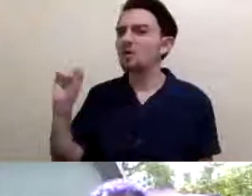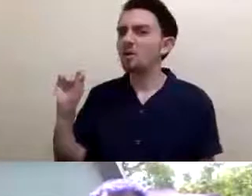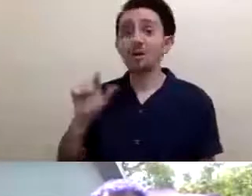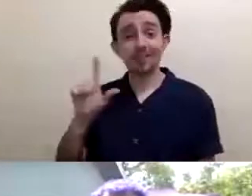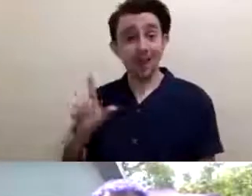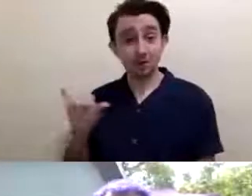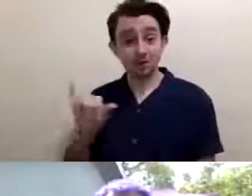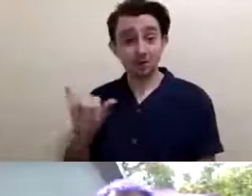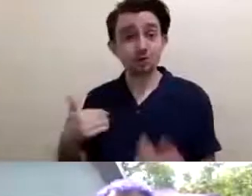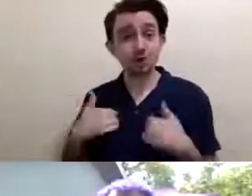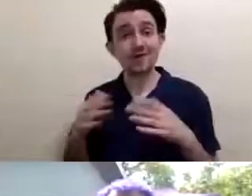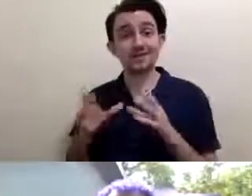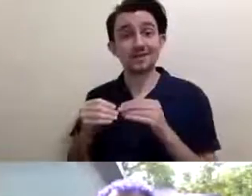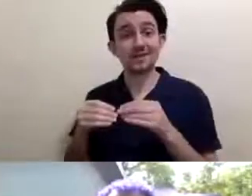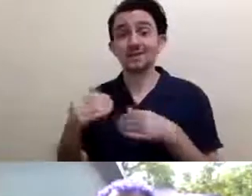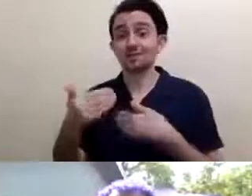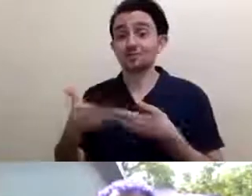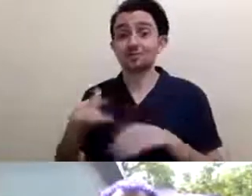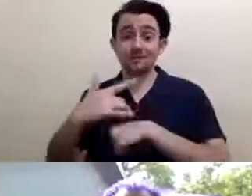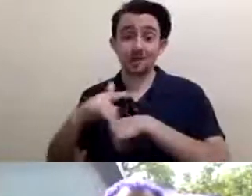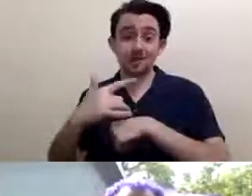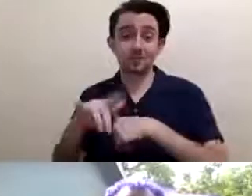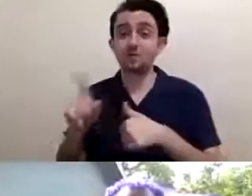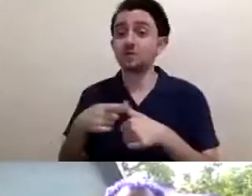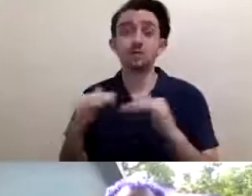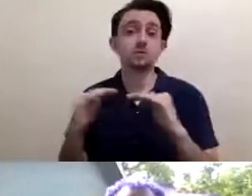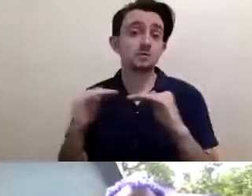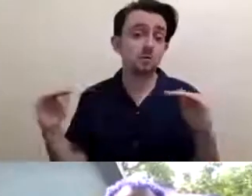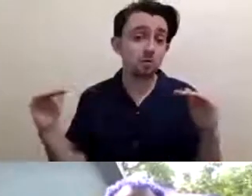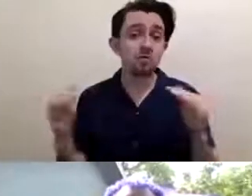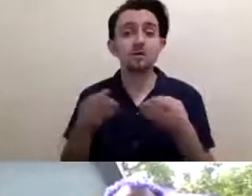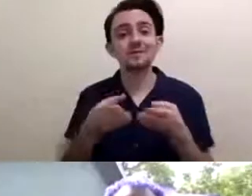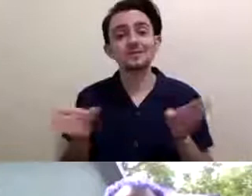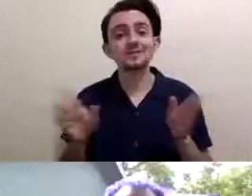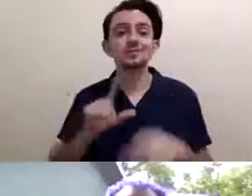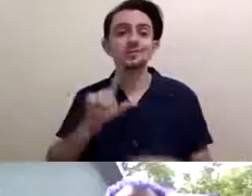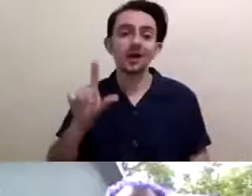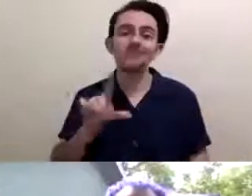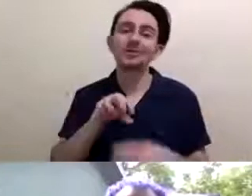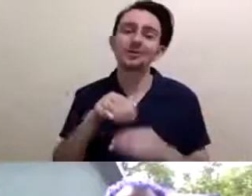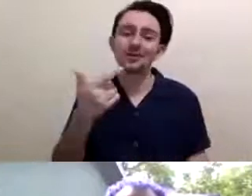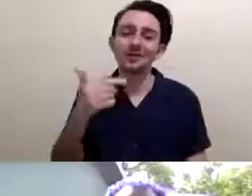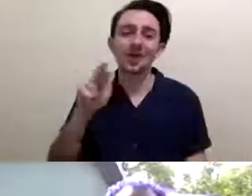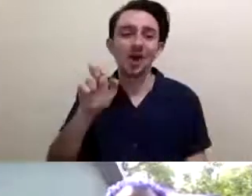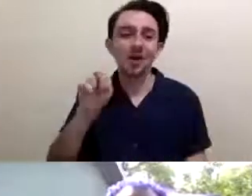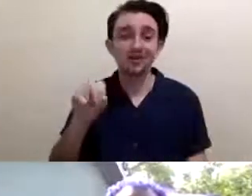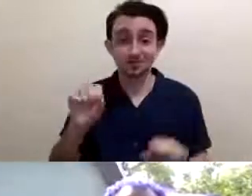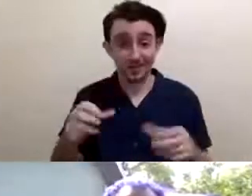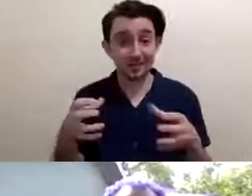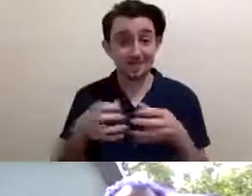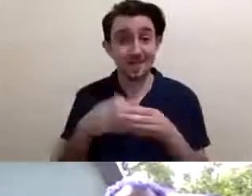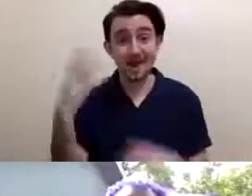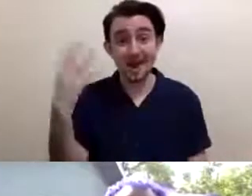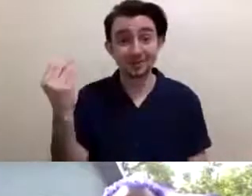room available on the first floor of our central library that also includes the garden, so people can meet outside if weather allows.